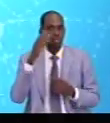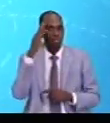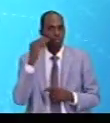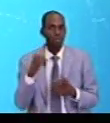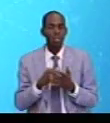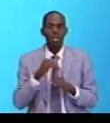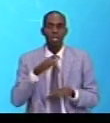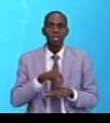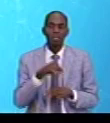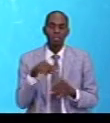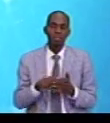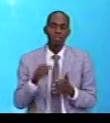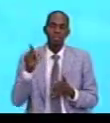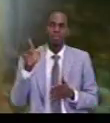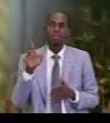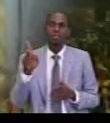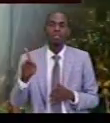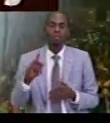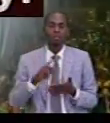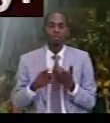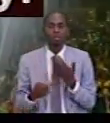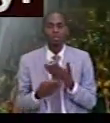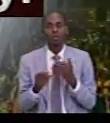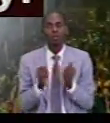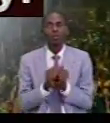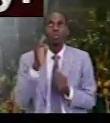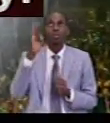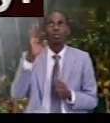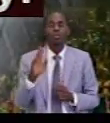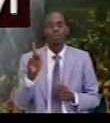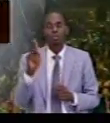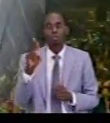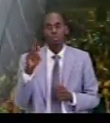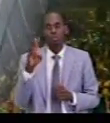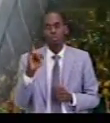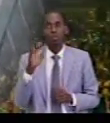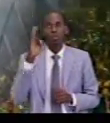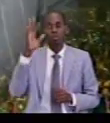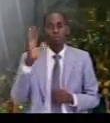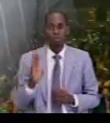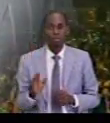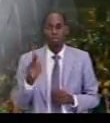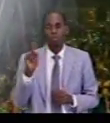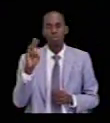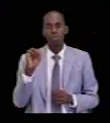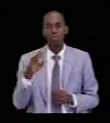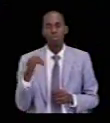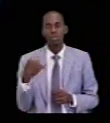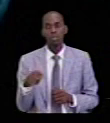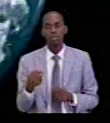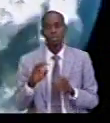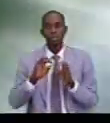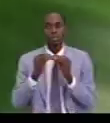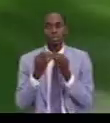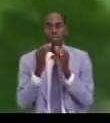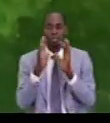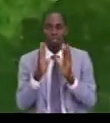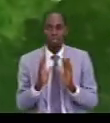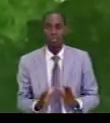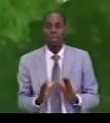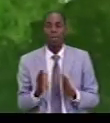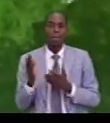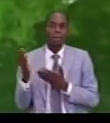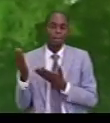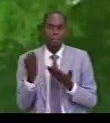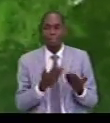KUMUYI, GCK. Pastor Dr. W.F. KUMUYI, the convener, brings the GCK train to the